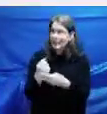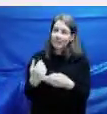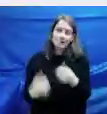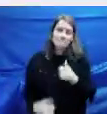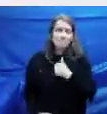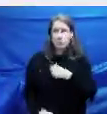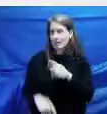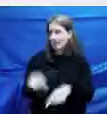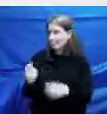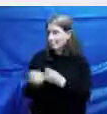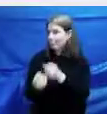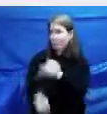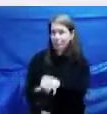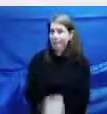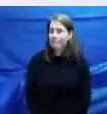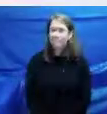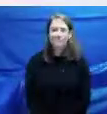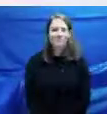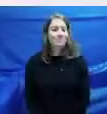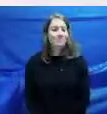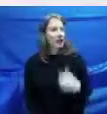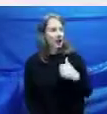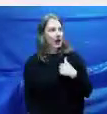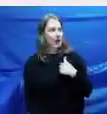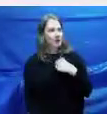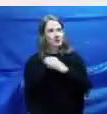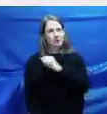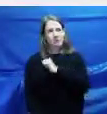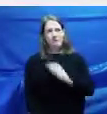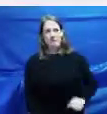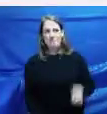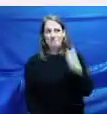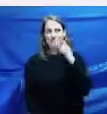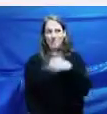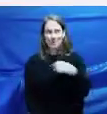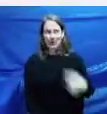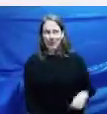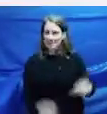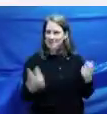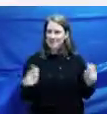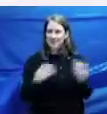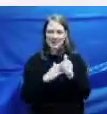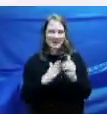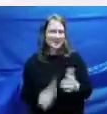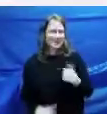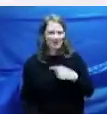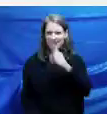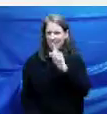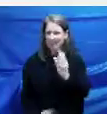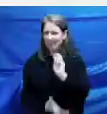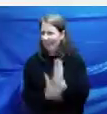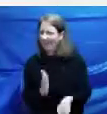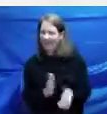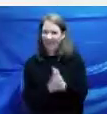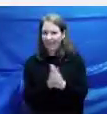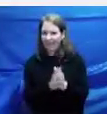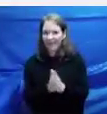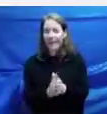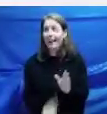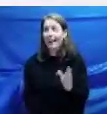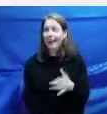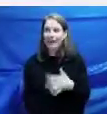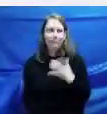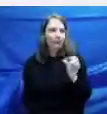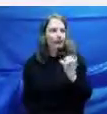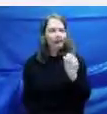I was the UN ambassador to China, so I was a big leader and I was totally into it. I feel like if this was to happen in real life, I could potentially change